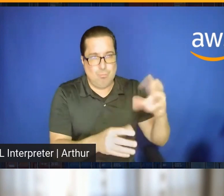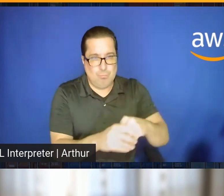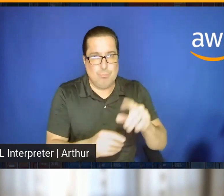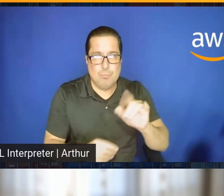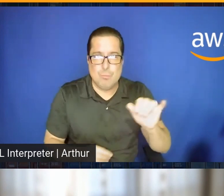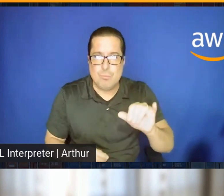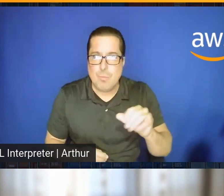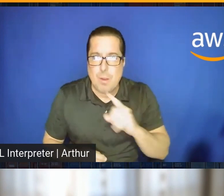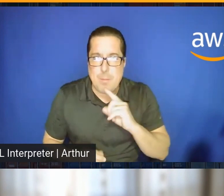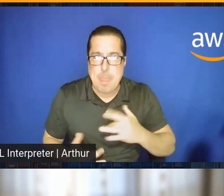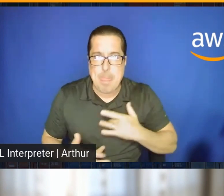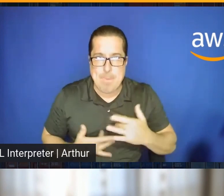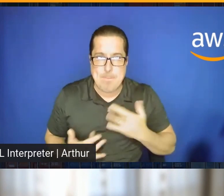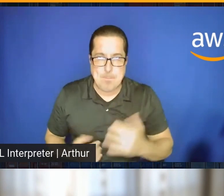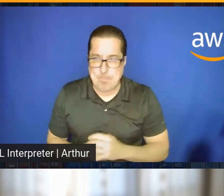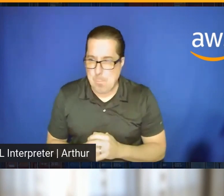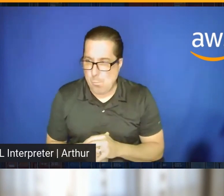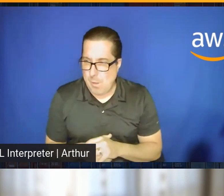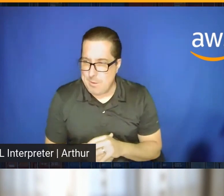presentation we have coming up next.